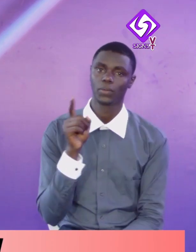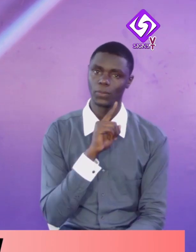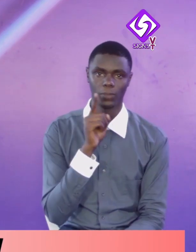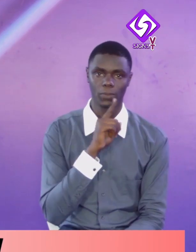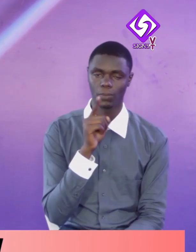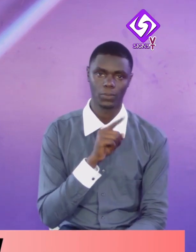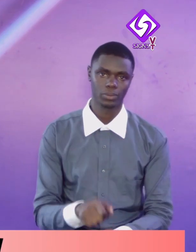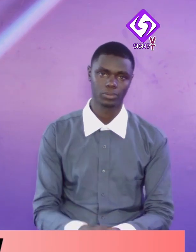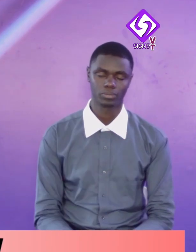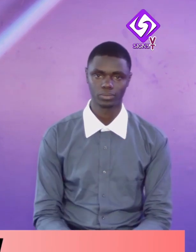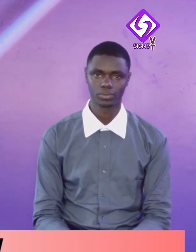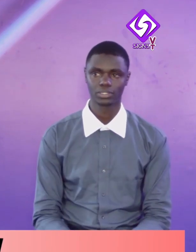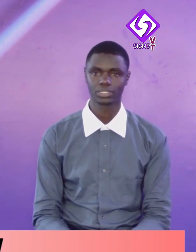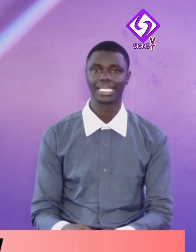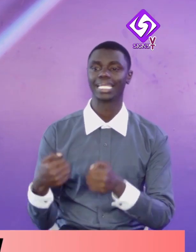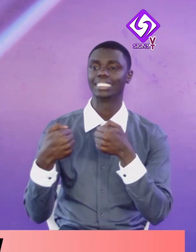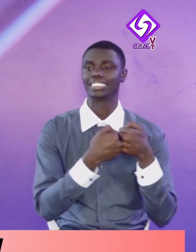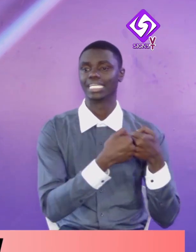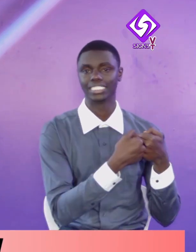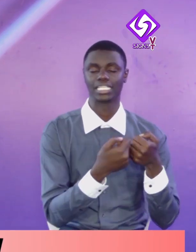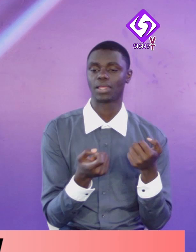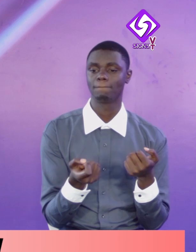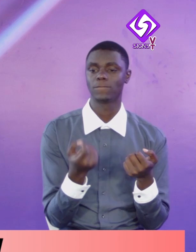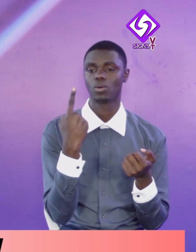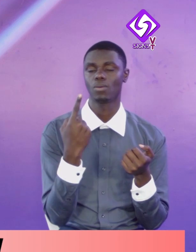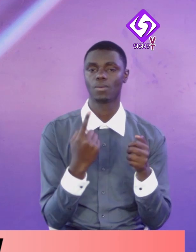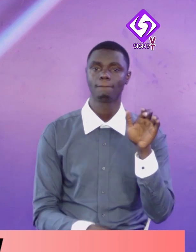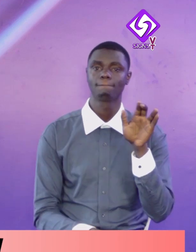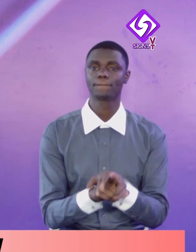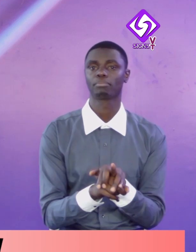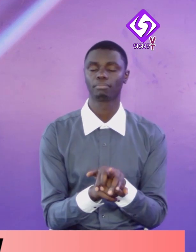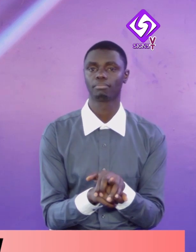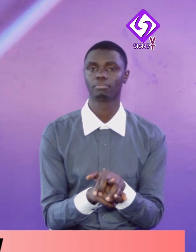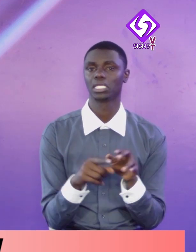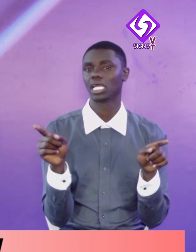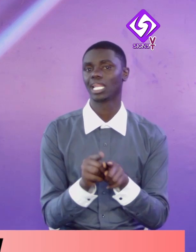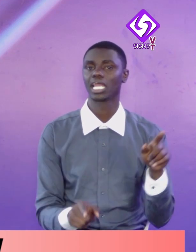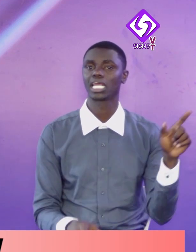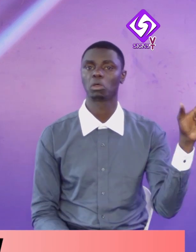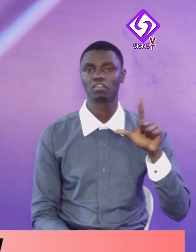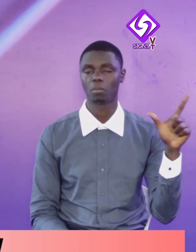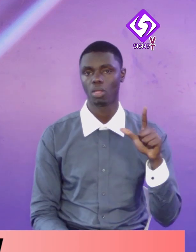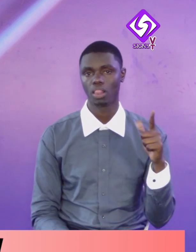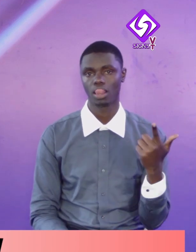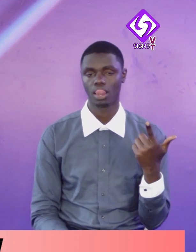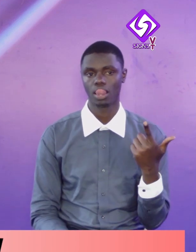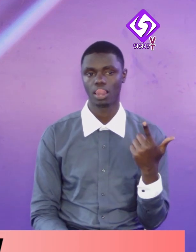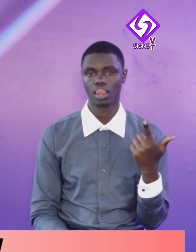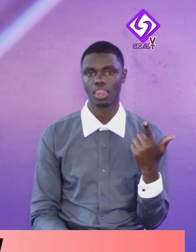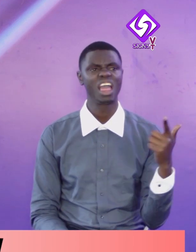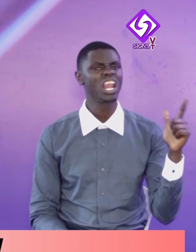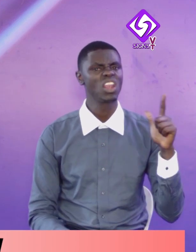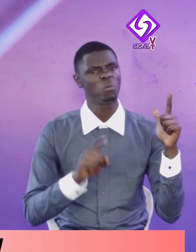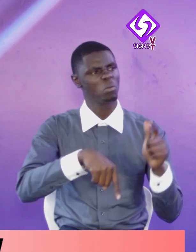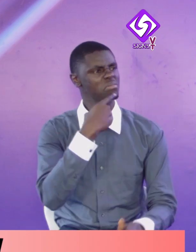bad times. You know, the challenges come in. It is like Liverpool. Now that Must you mention